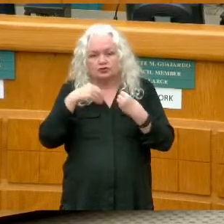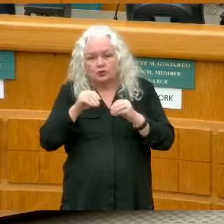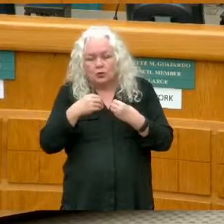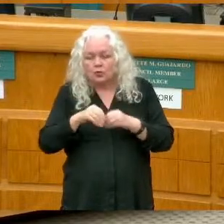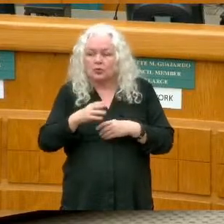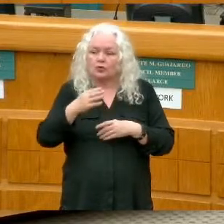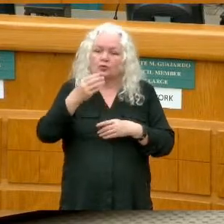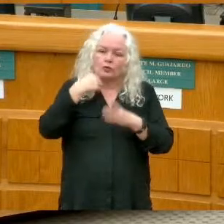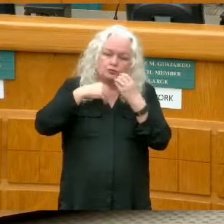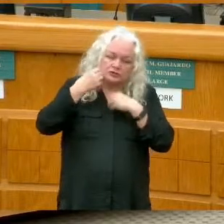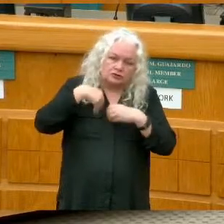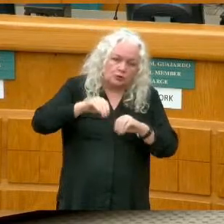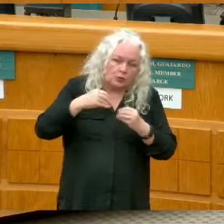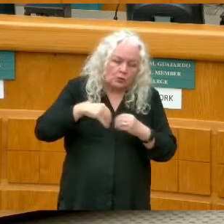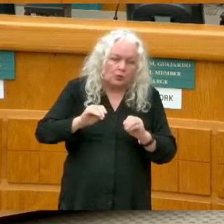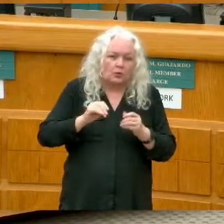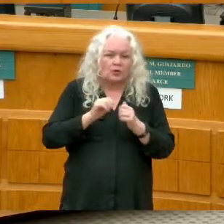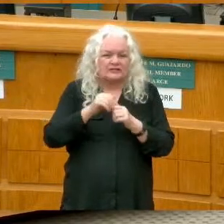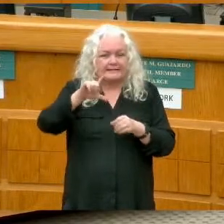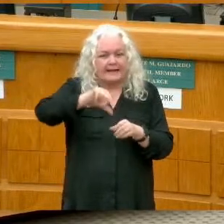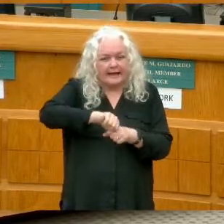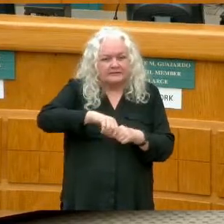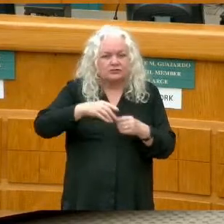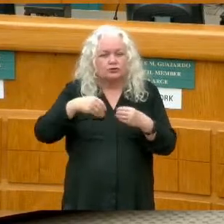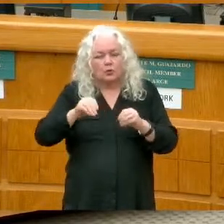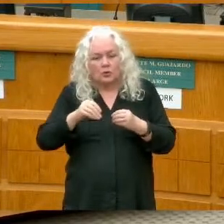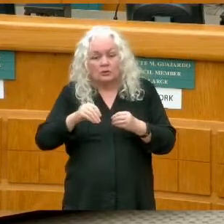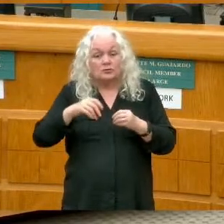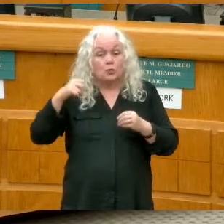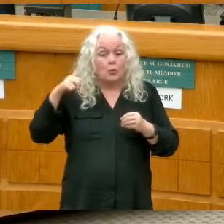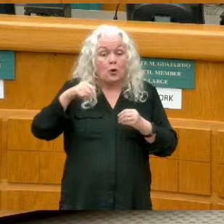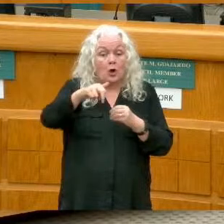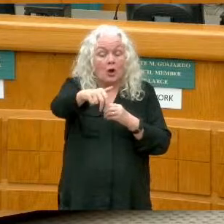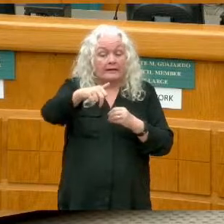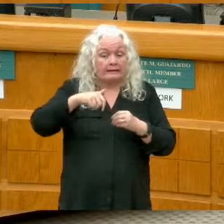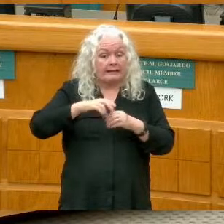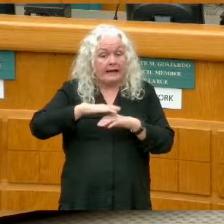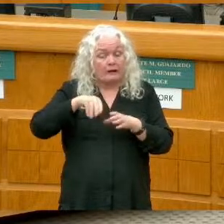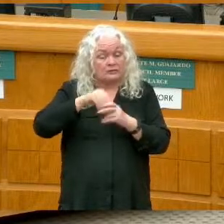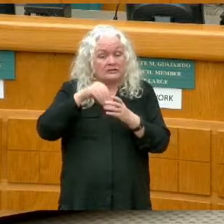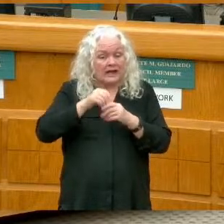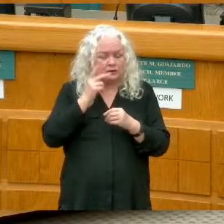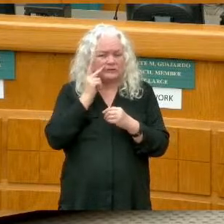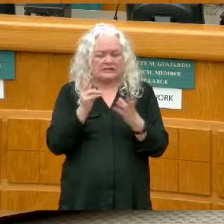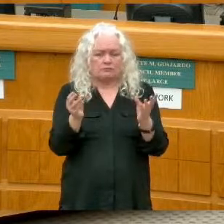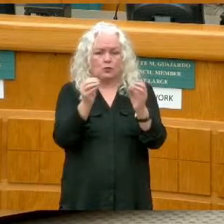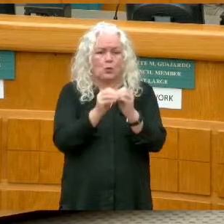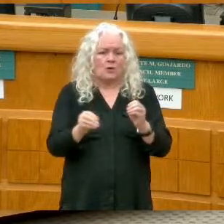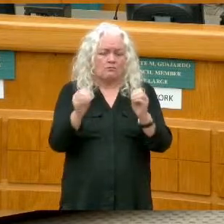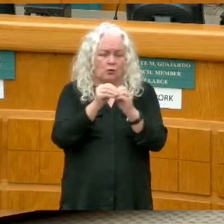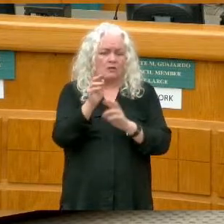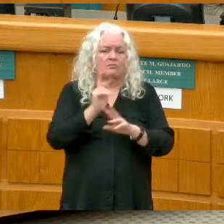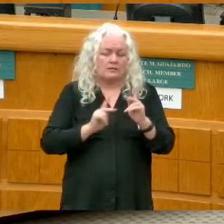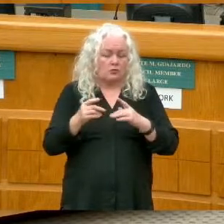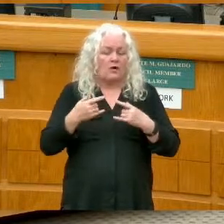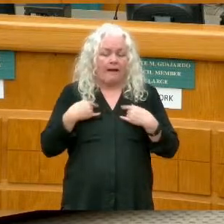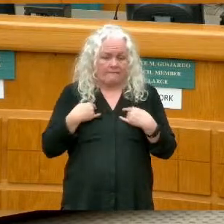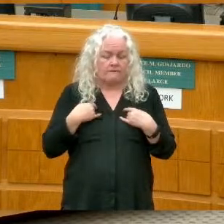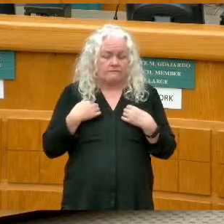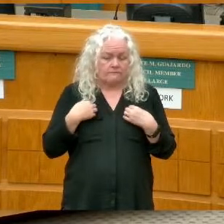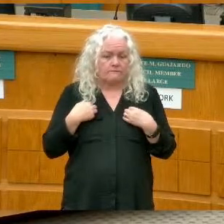grocery stores, even just walking along the bayfront. You see a lot of people, more and more, are